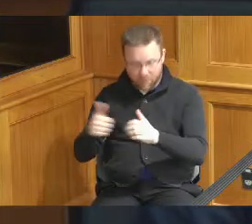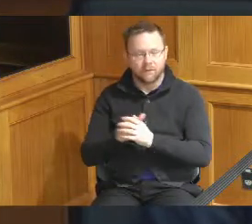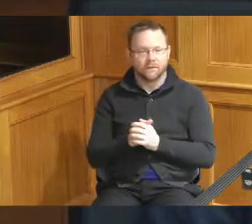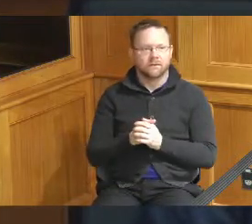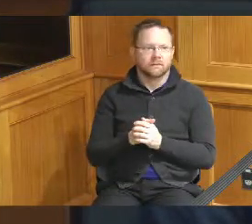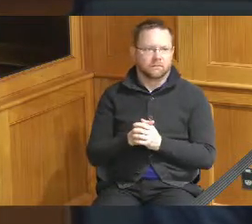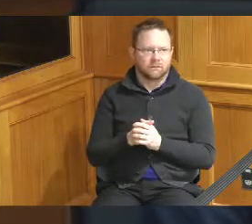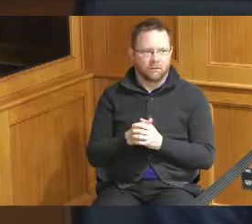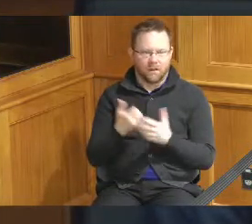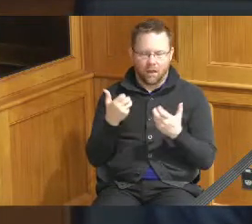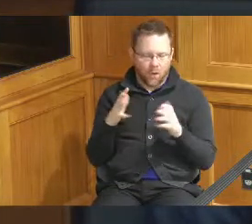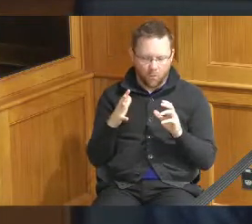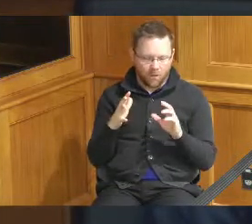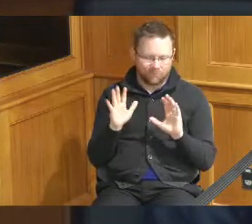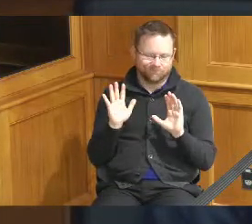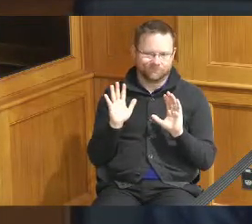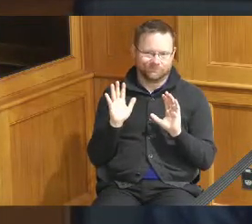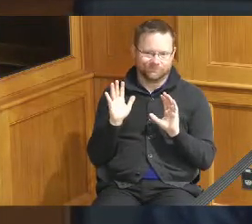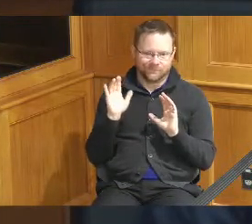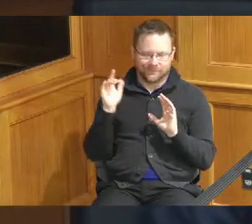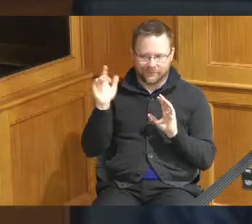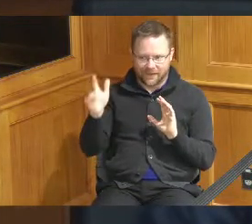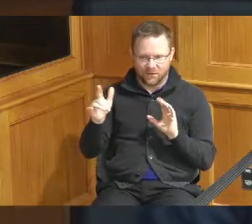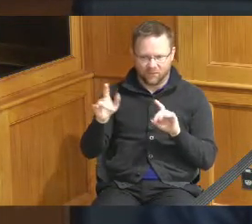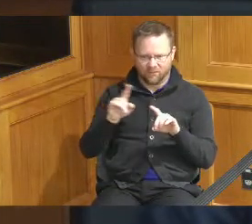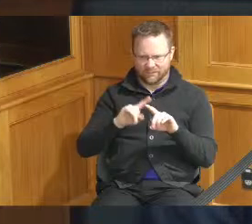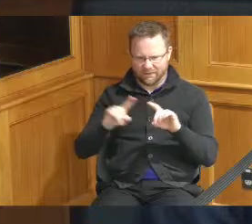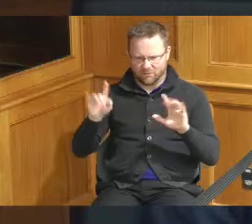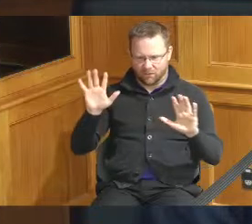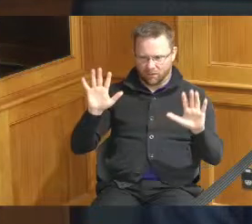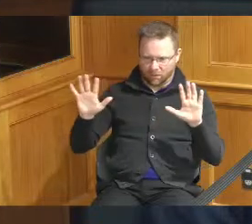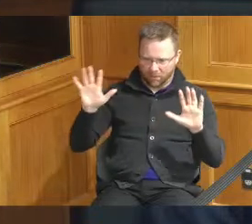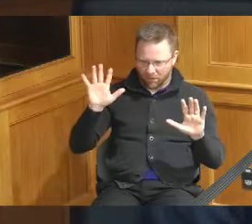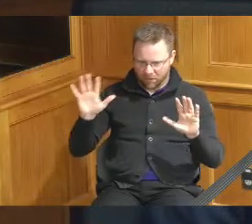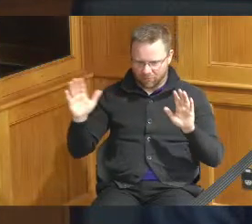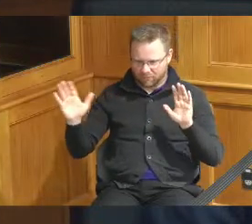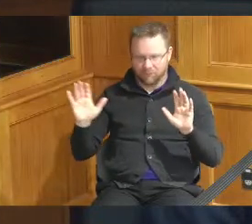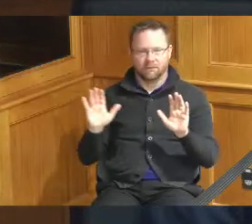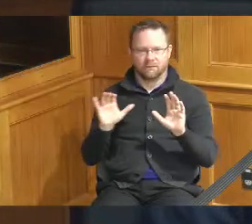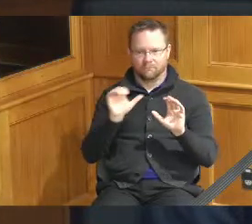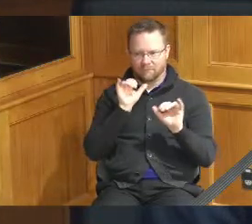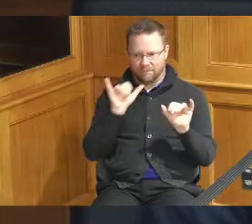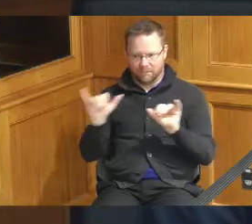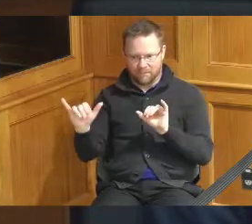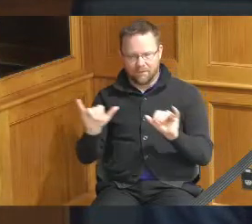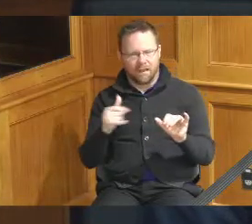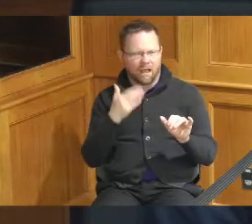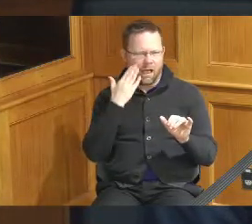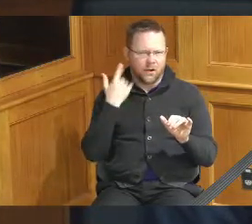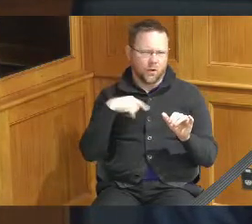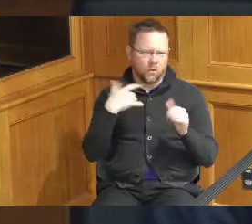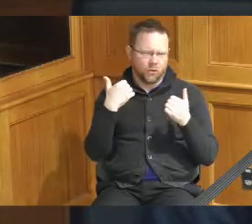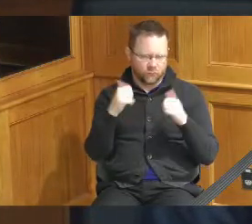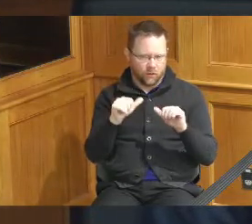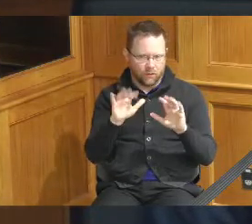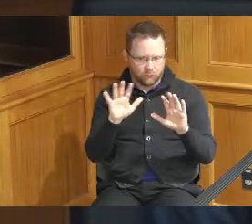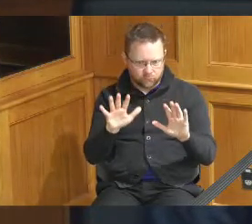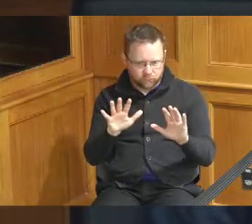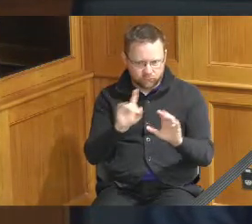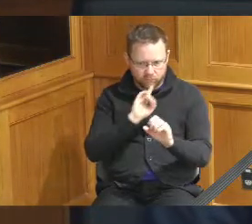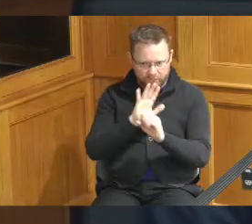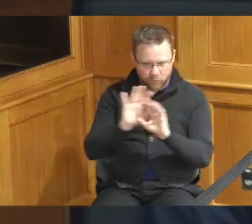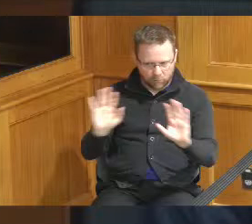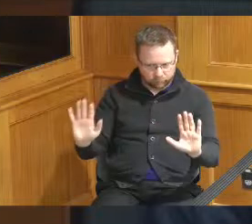we don't have anything that's any different from one to the other, because and I know we're all trying very hard to make sure that